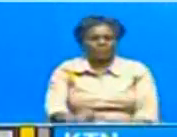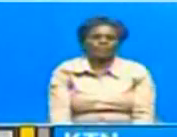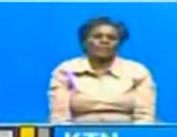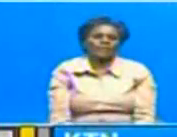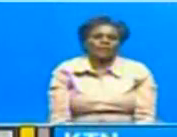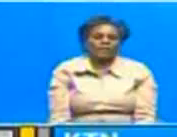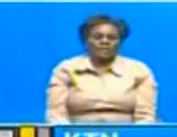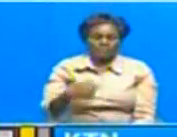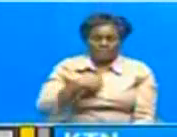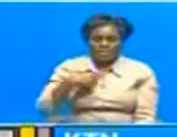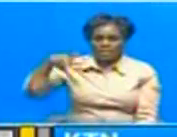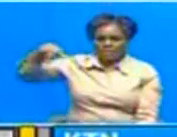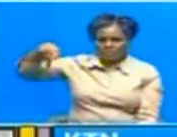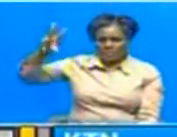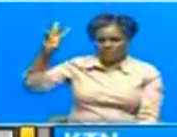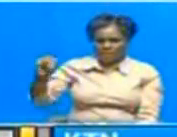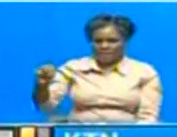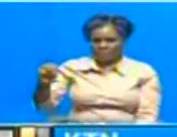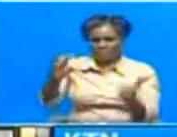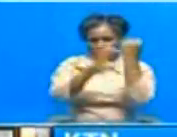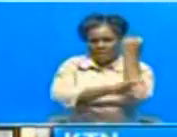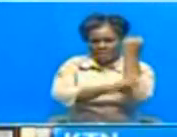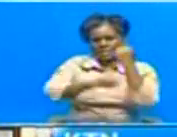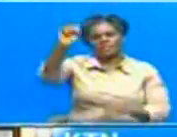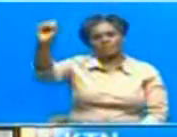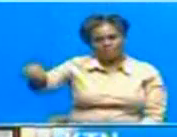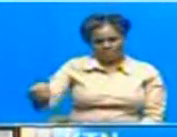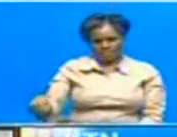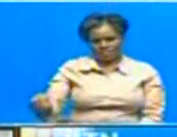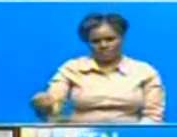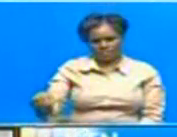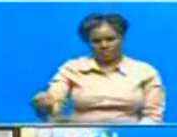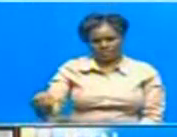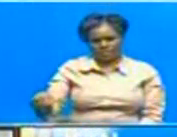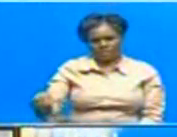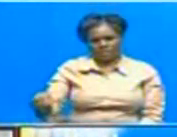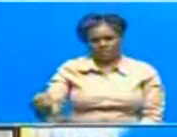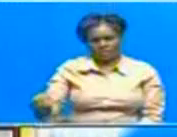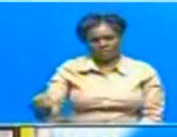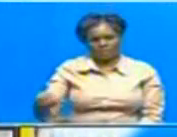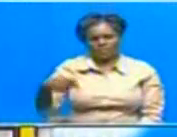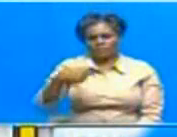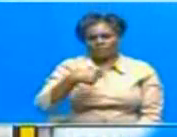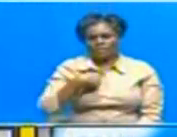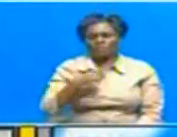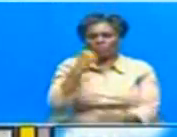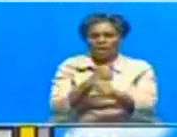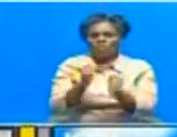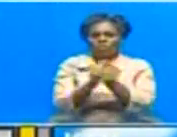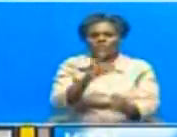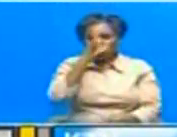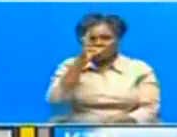So was I a Prime Minister of the Republic of Kenya? Yes. Was I a co-principal with President Kibaki?